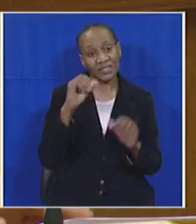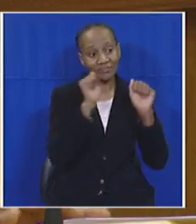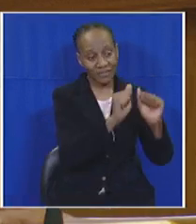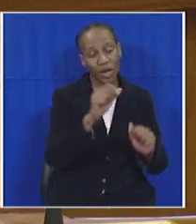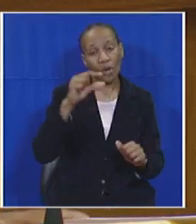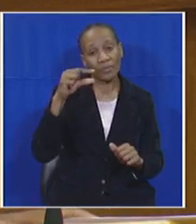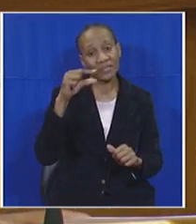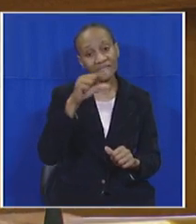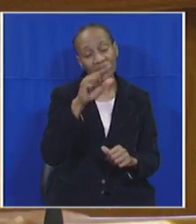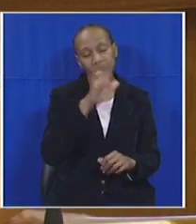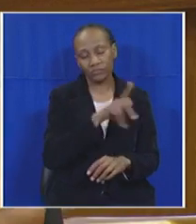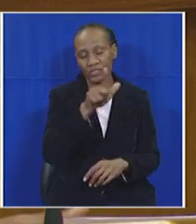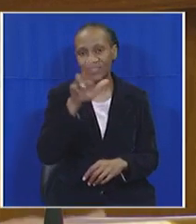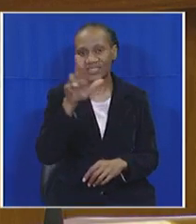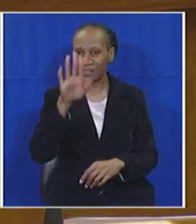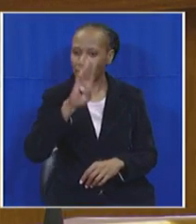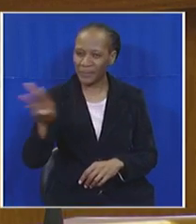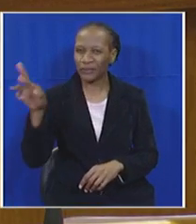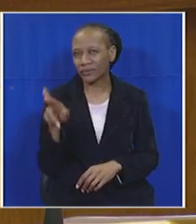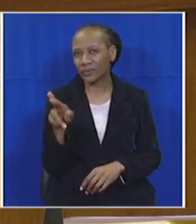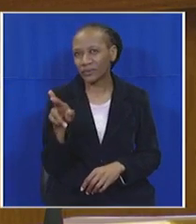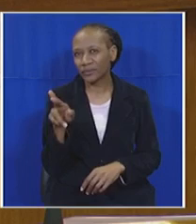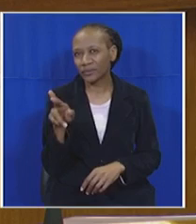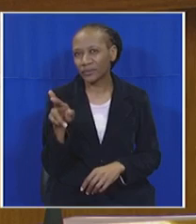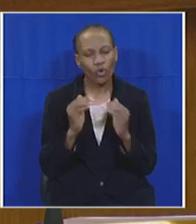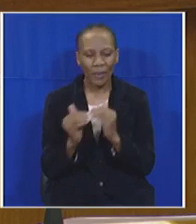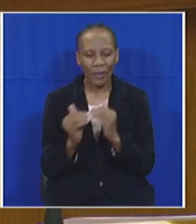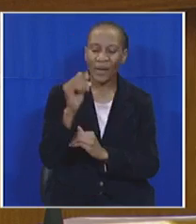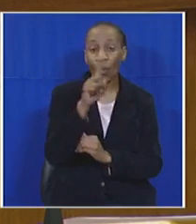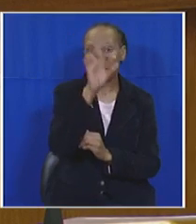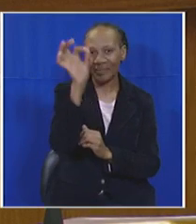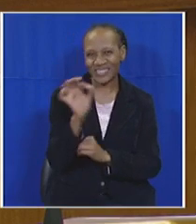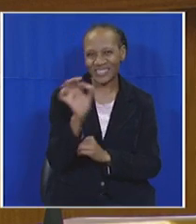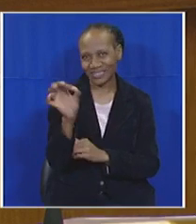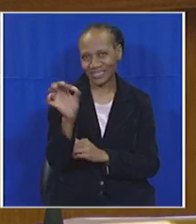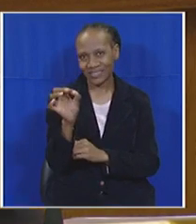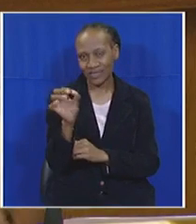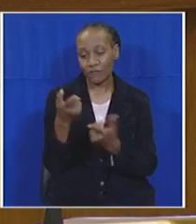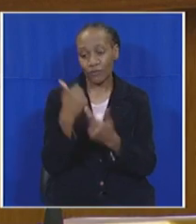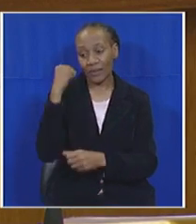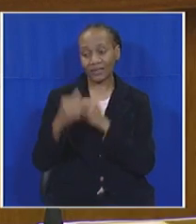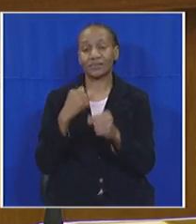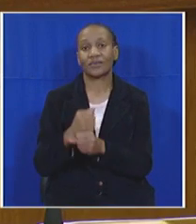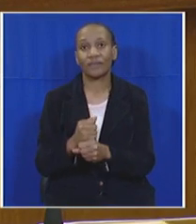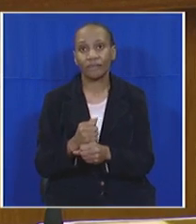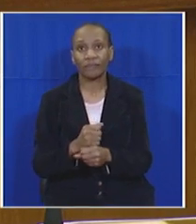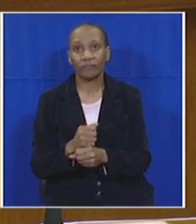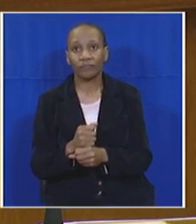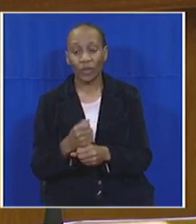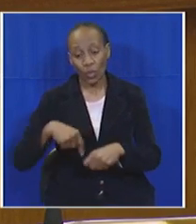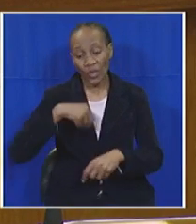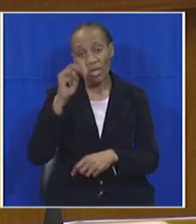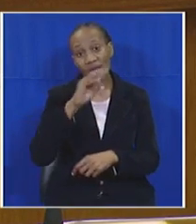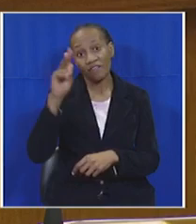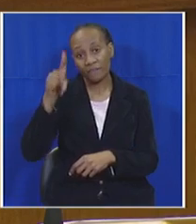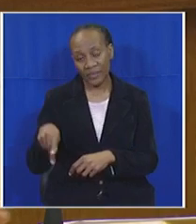for this year, financial year, which is a nominal increase of 1% on the previous year. And the National Freedom